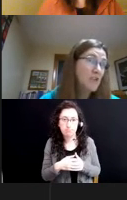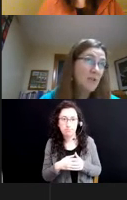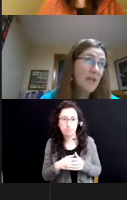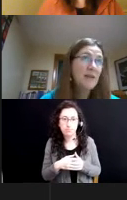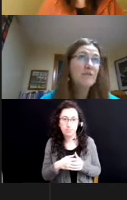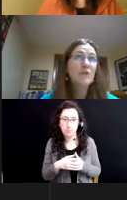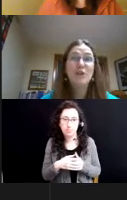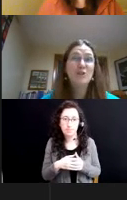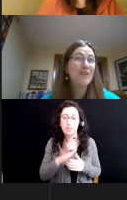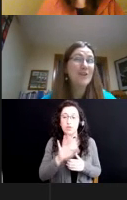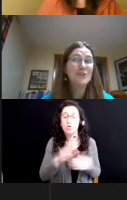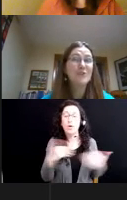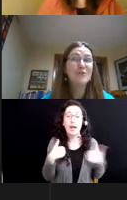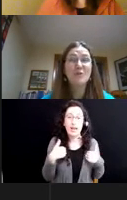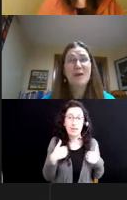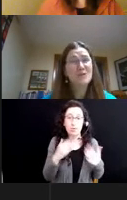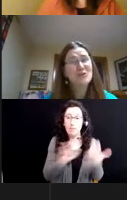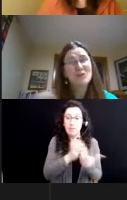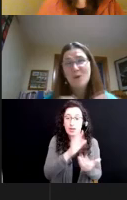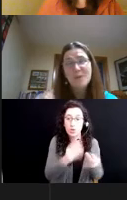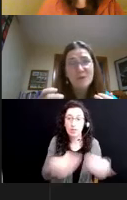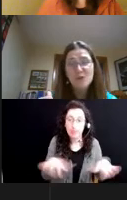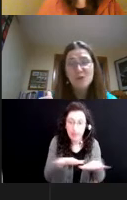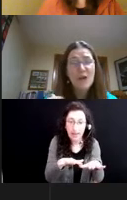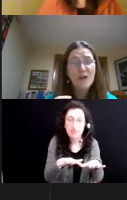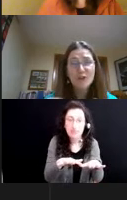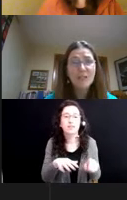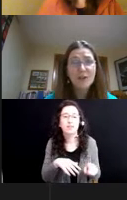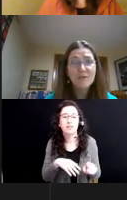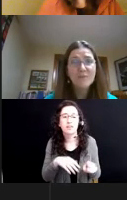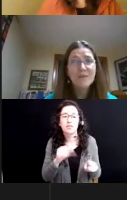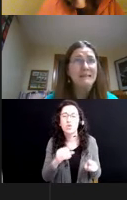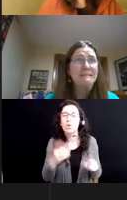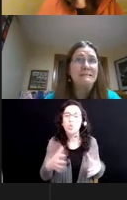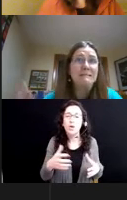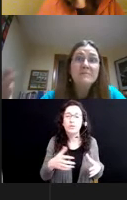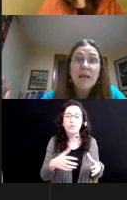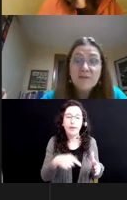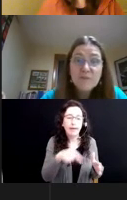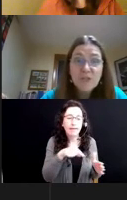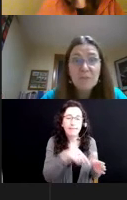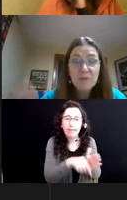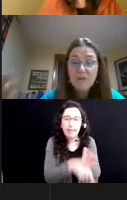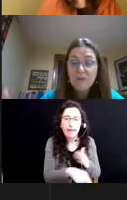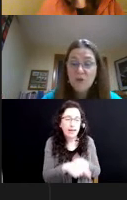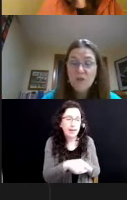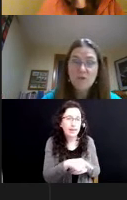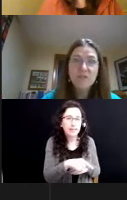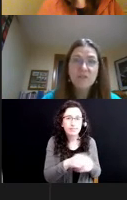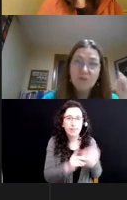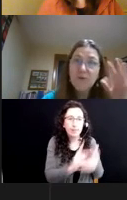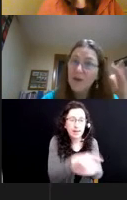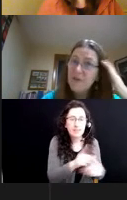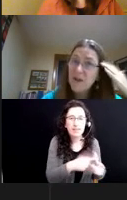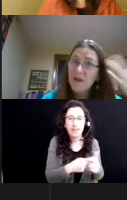animals match your land? If you naturally have a lot of clovers in your pasture and you don't want to be out there spraying or killing off something, then have some sheep. Don't raise